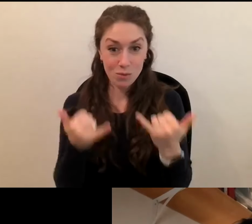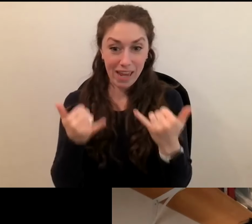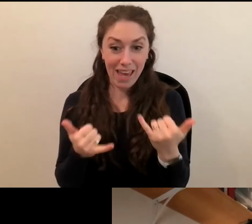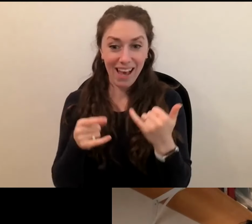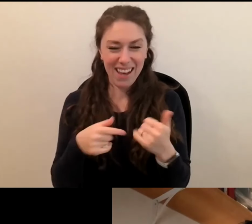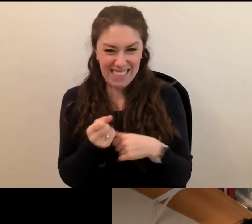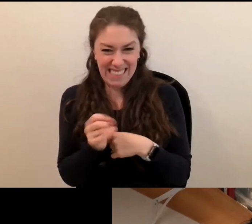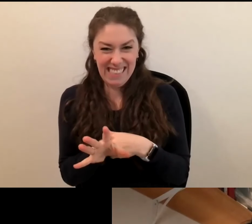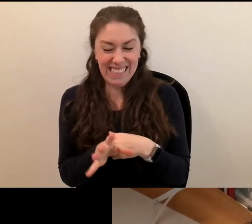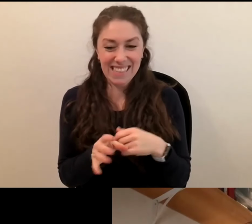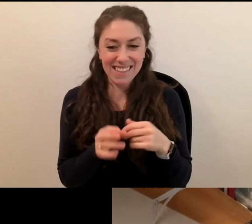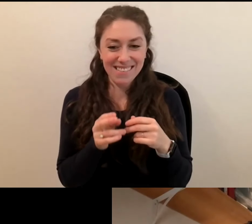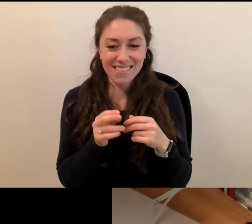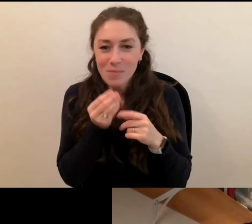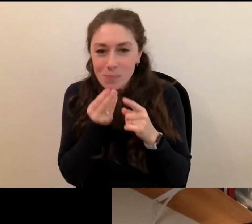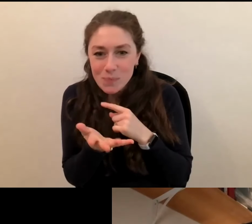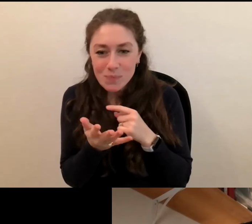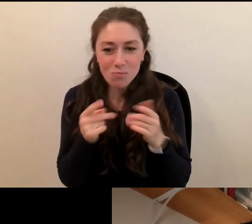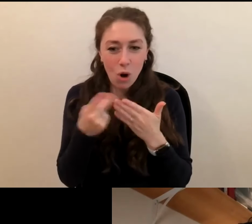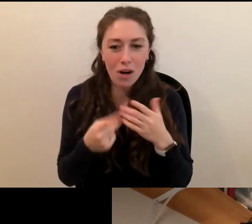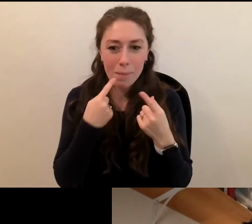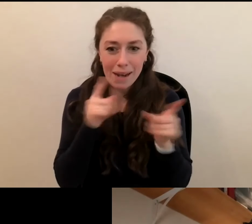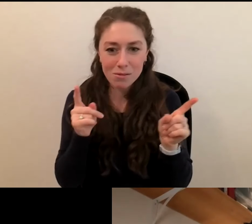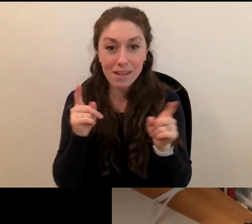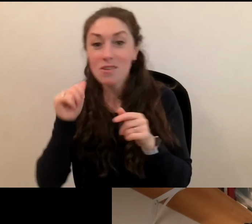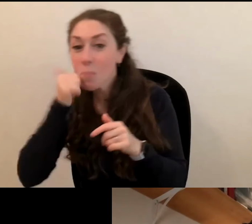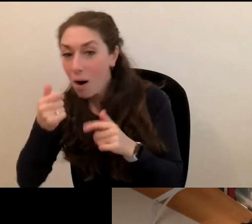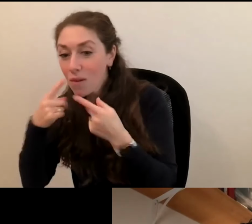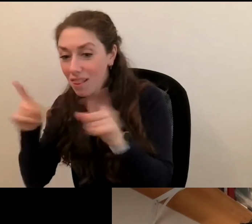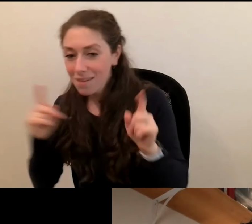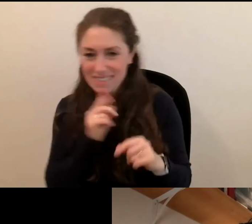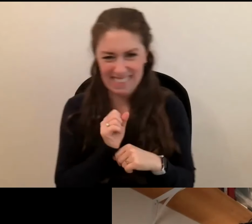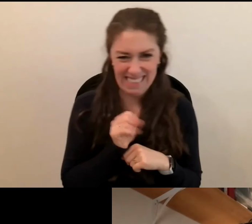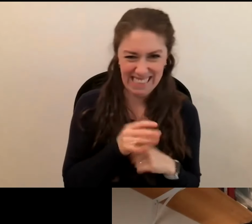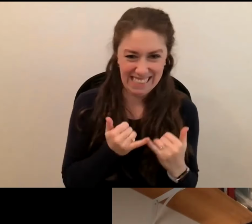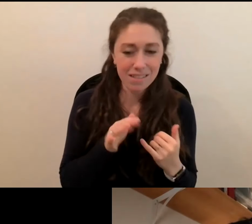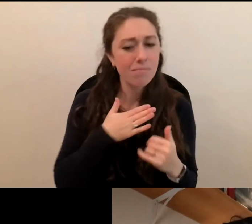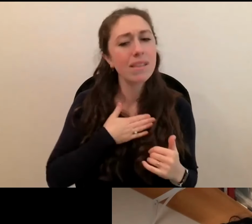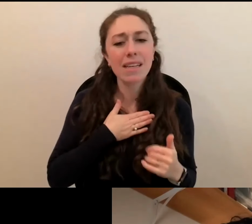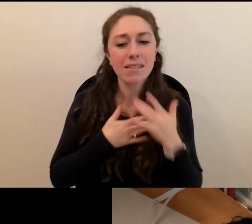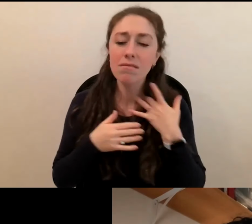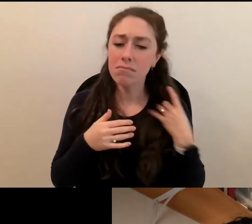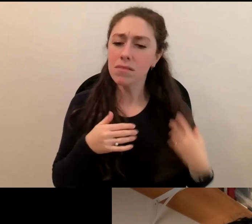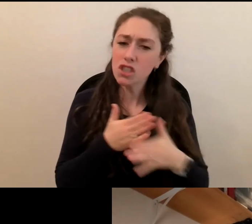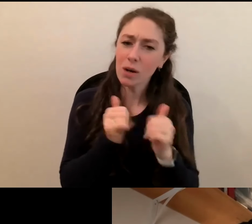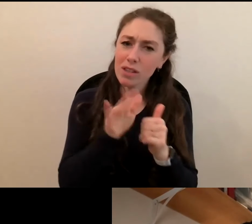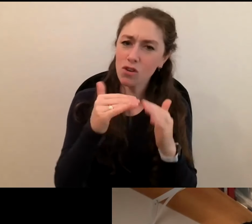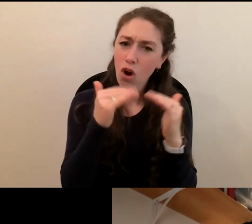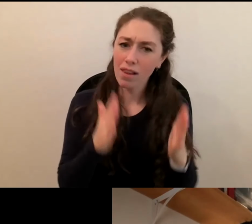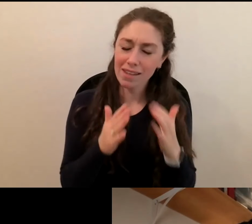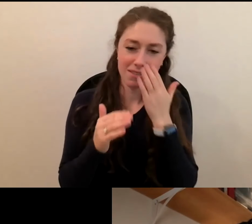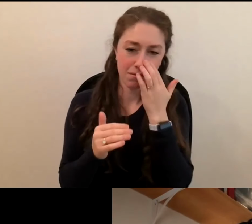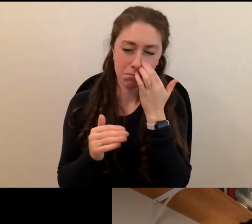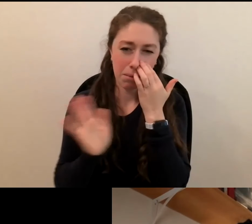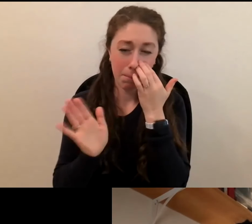sneak preview of our program announcement, which is coming out tomorrow. I just ask that you don't, feel free to share this with your colleagues. I just ask